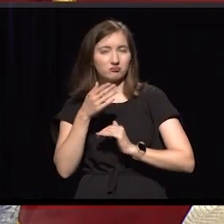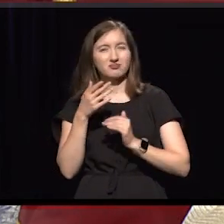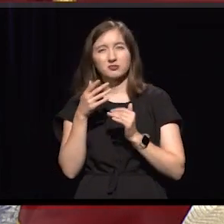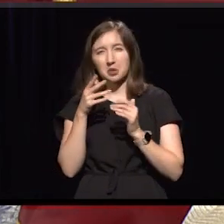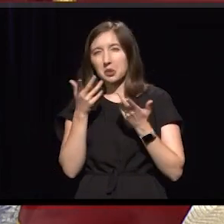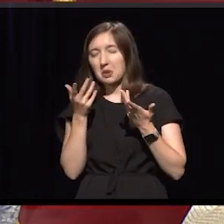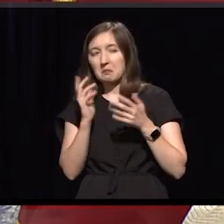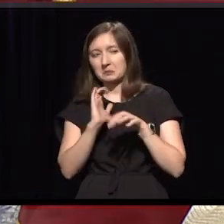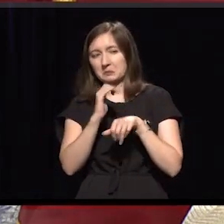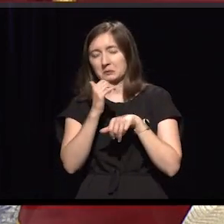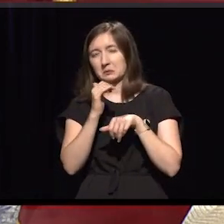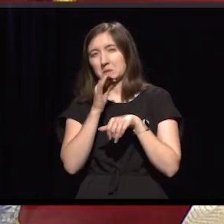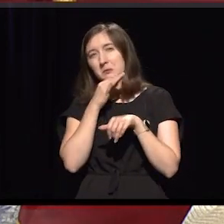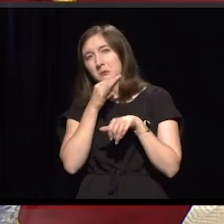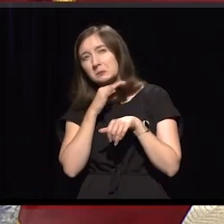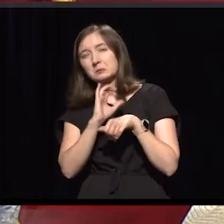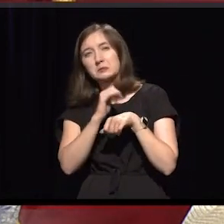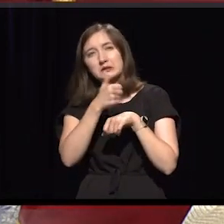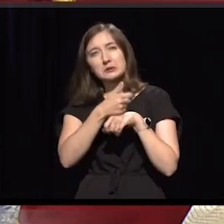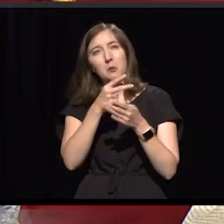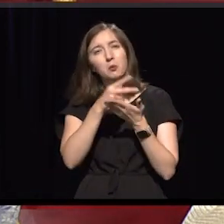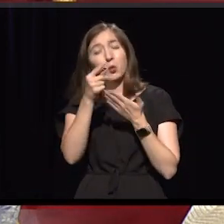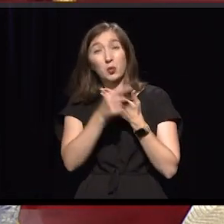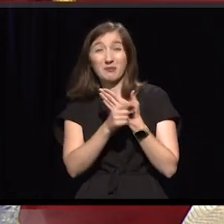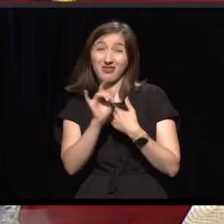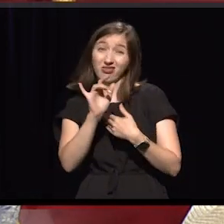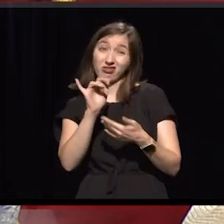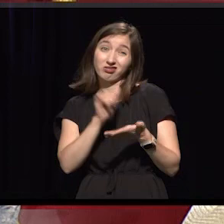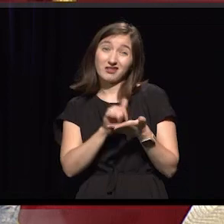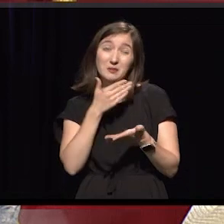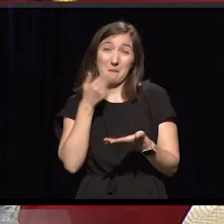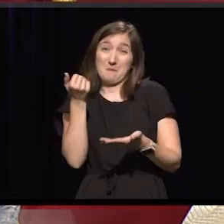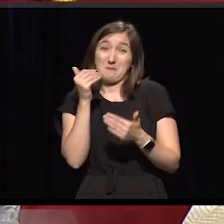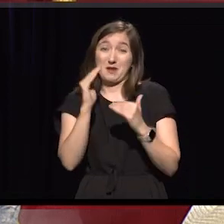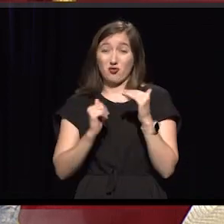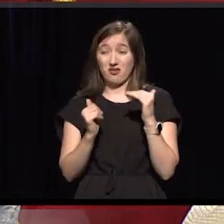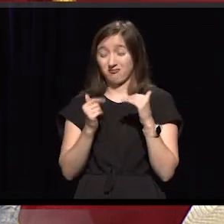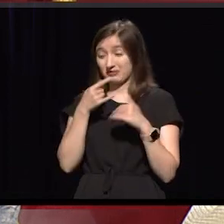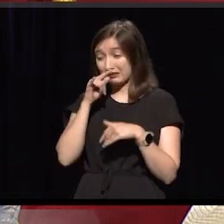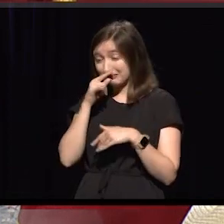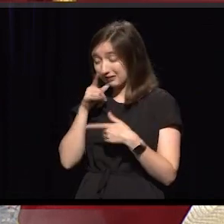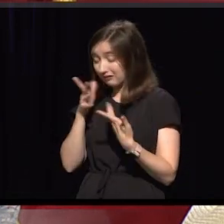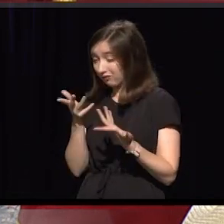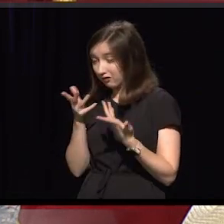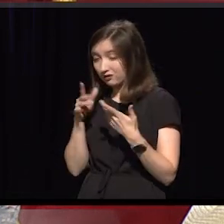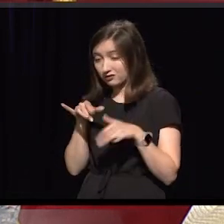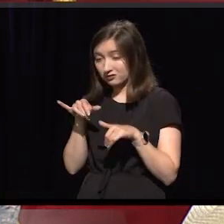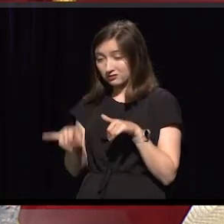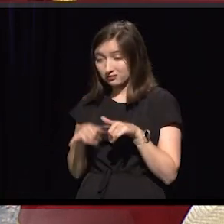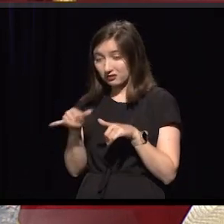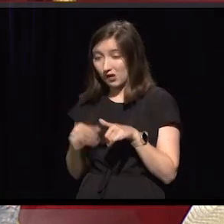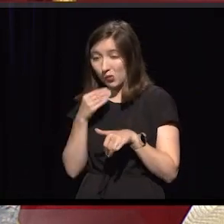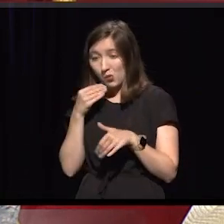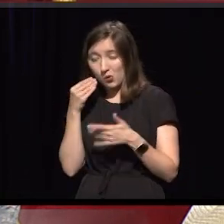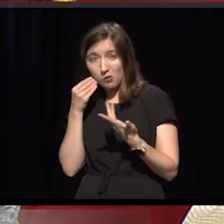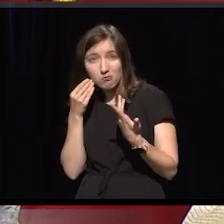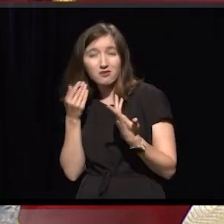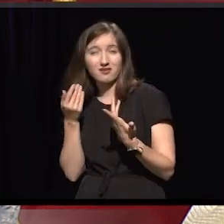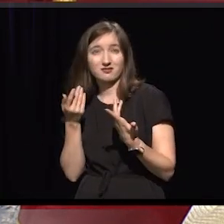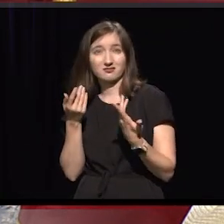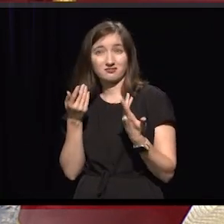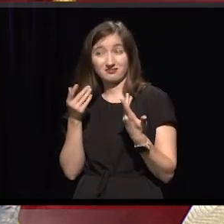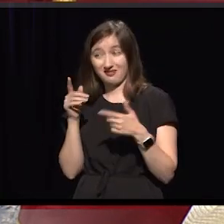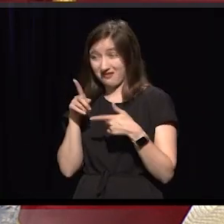that. I think that's better than having the kid that can't stay home sent to the bigger school. I think